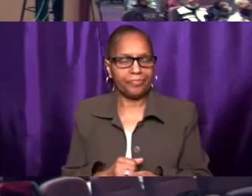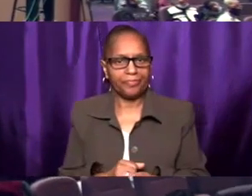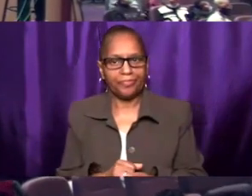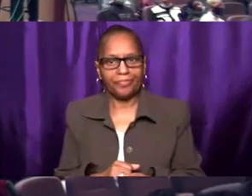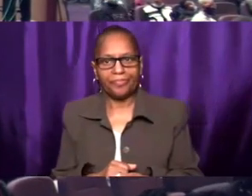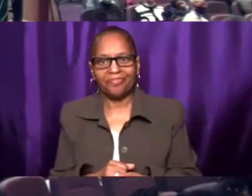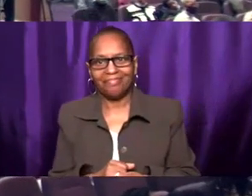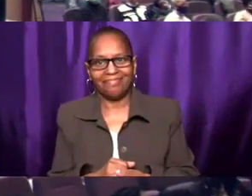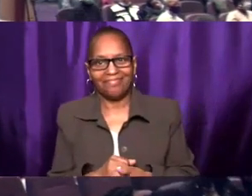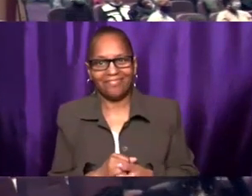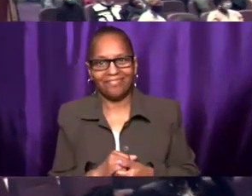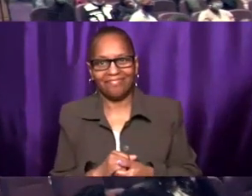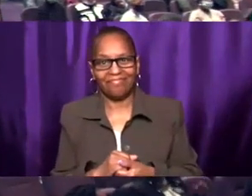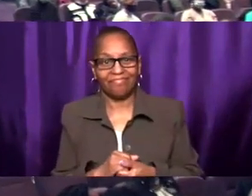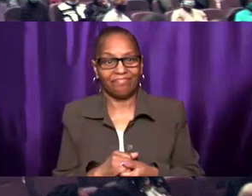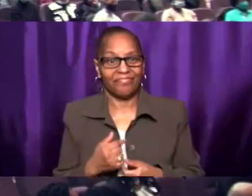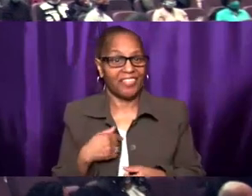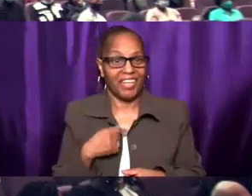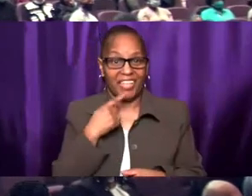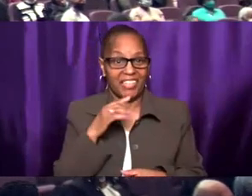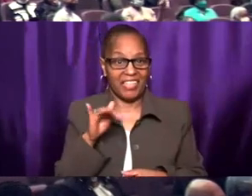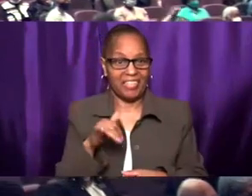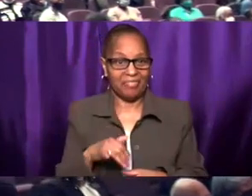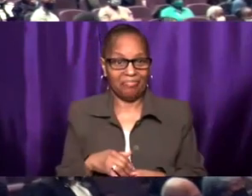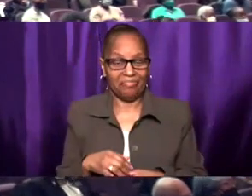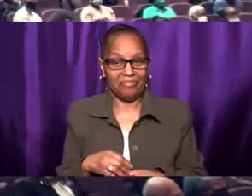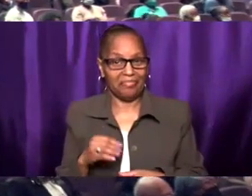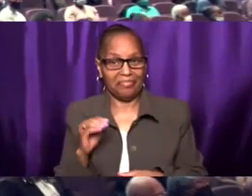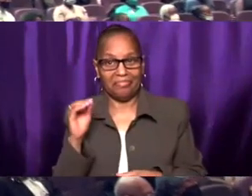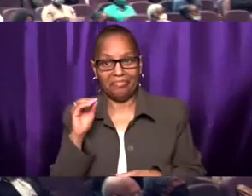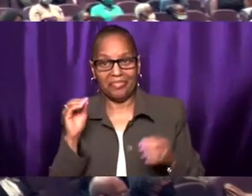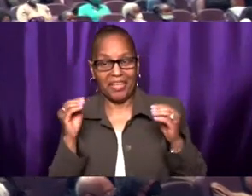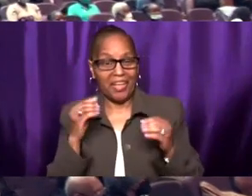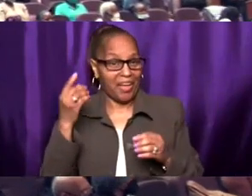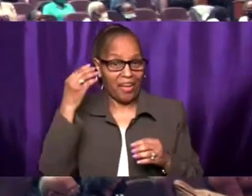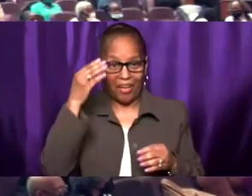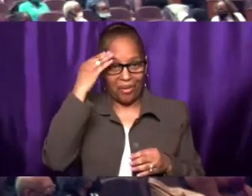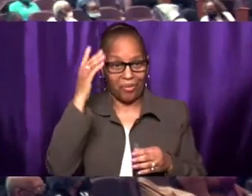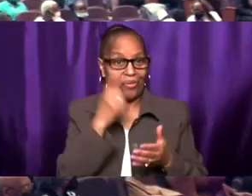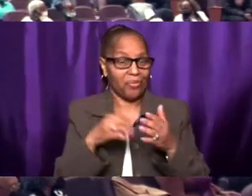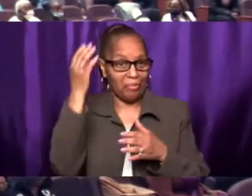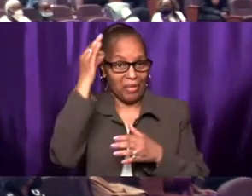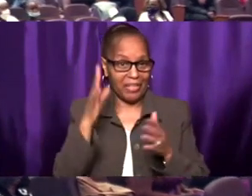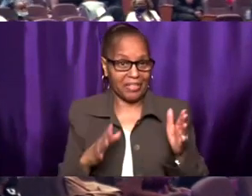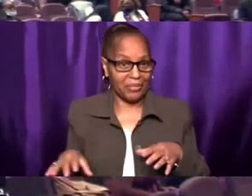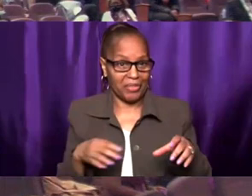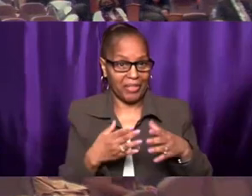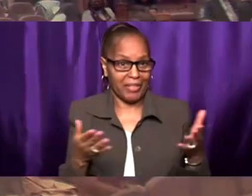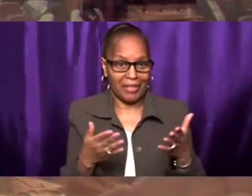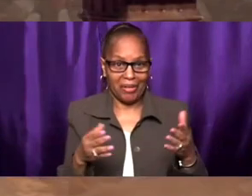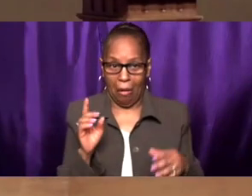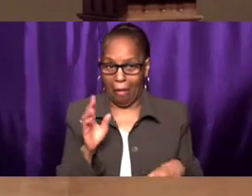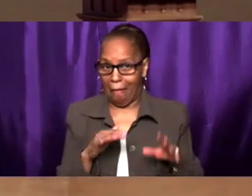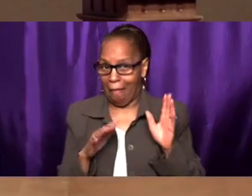Look at y'all. Y'all tripping. I ain't saying that. I don't want no demon-possessed Negro coming under me, pulling at the mic.